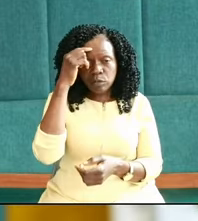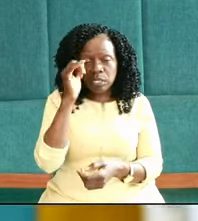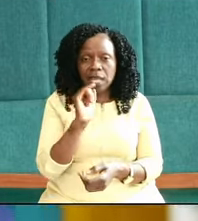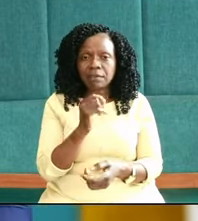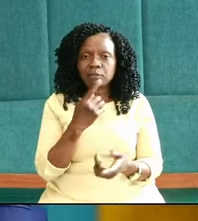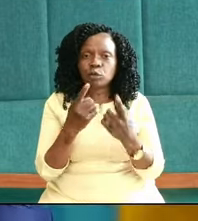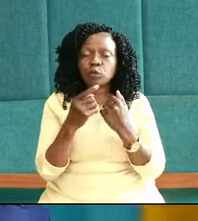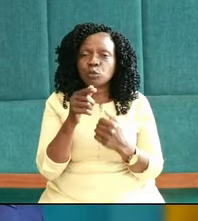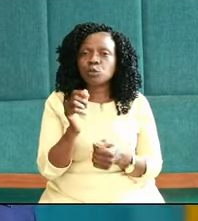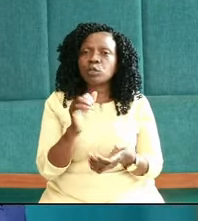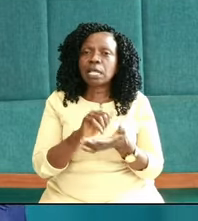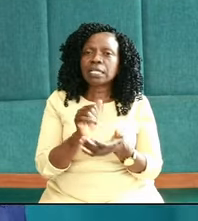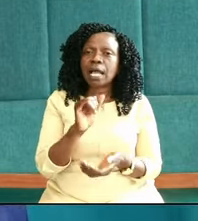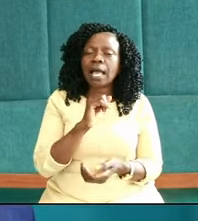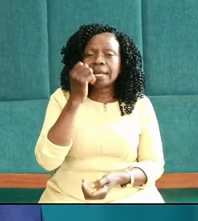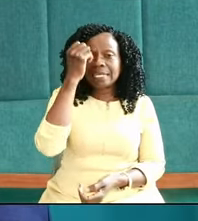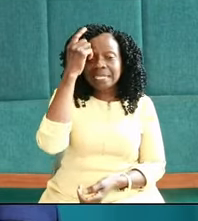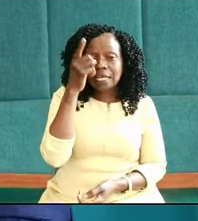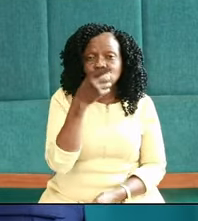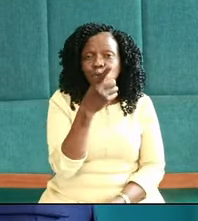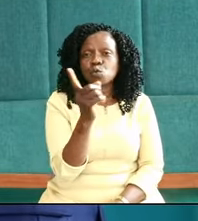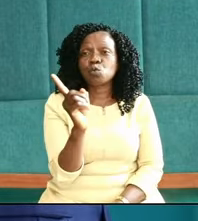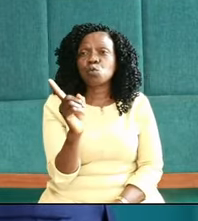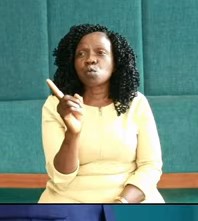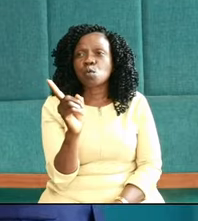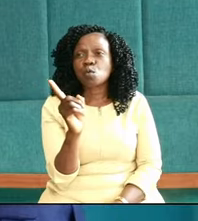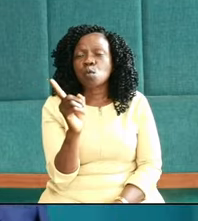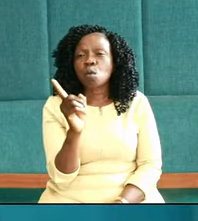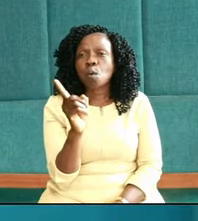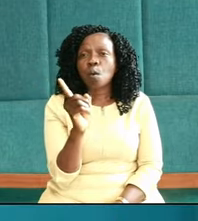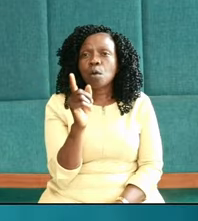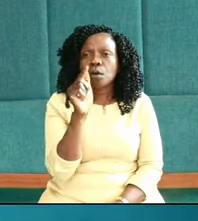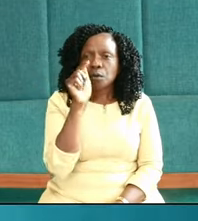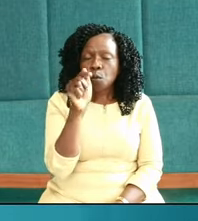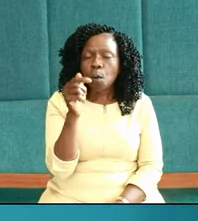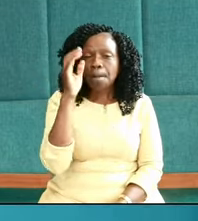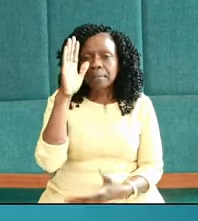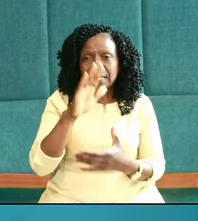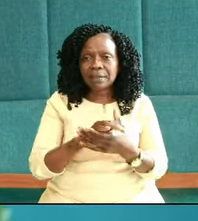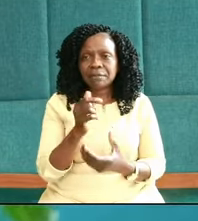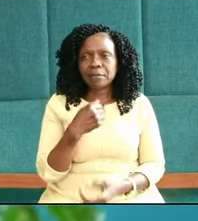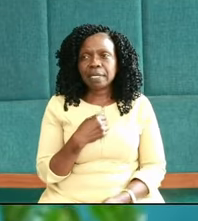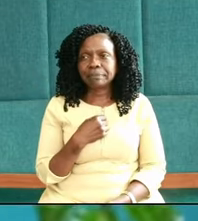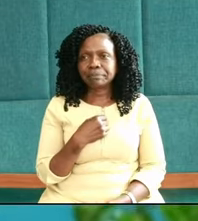have told you that I understand you, you believe me.